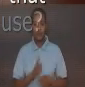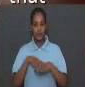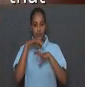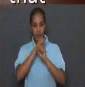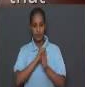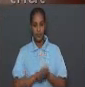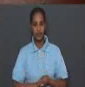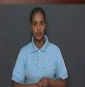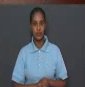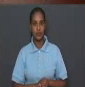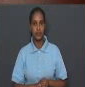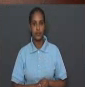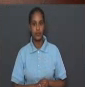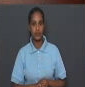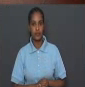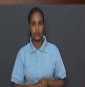Time's up.